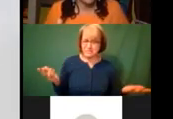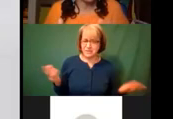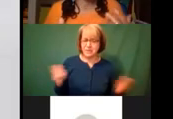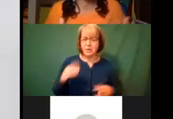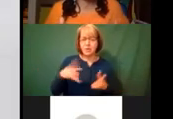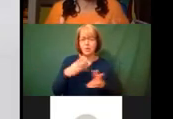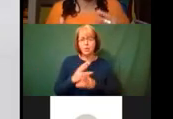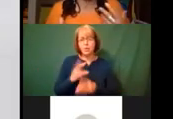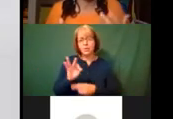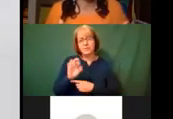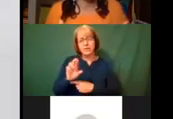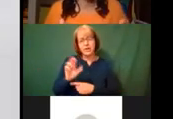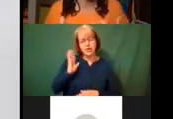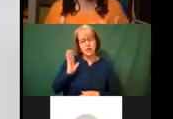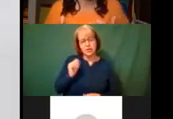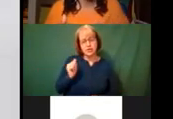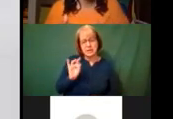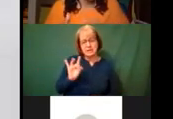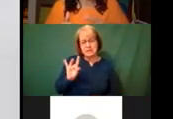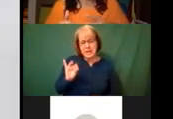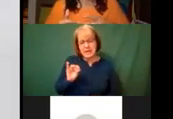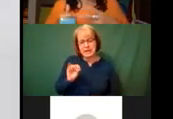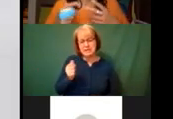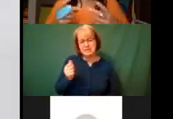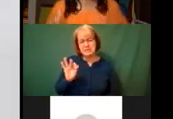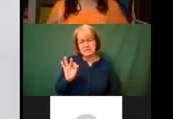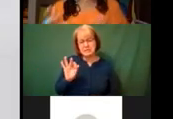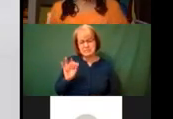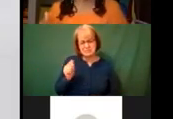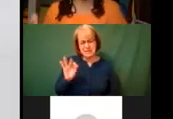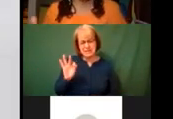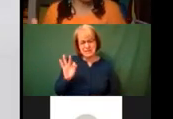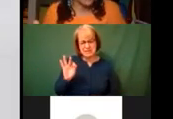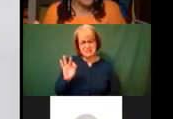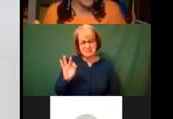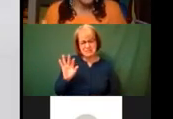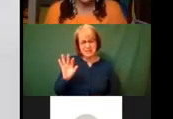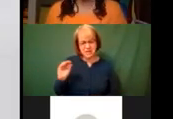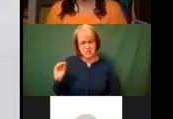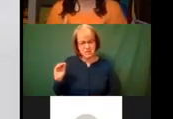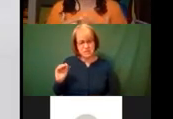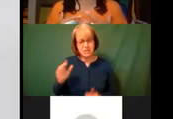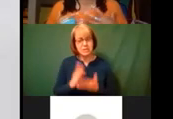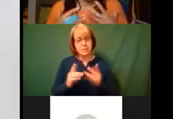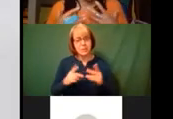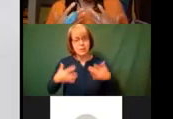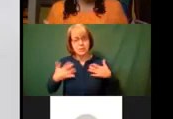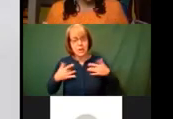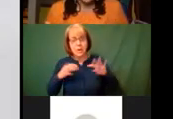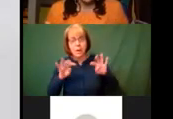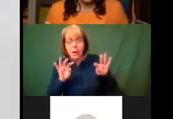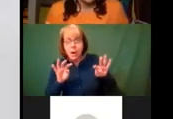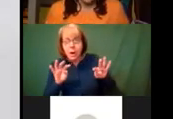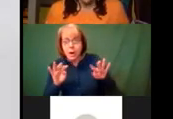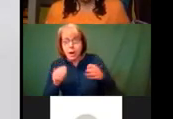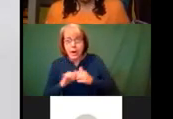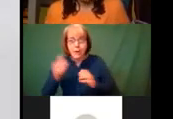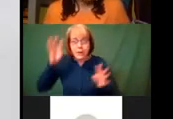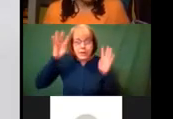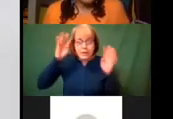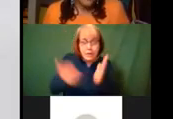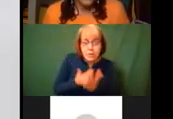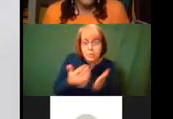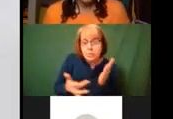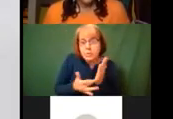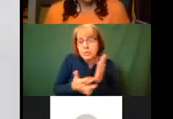country back in the late 1800s and early 1900s, as what must have been exciting times for some, because it was about how can we be innovative? How are we gonna